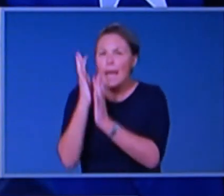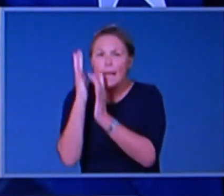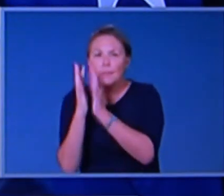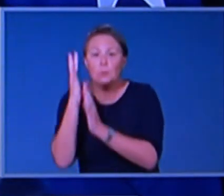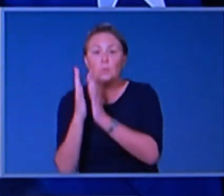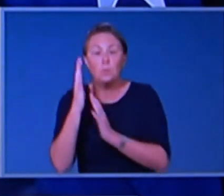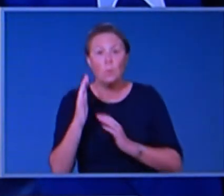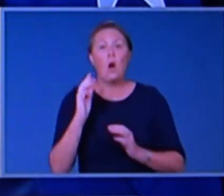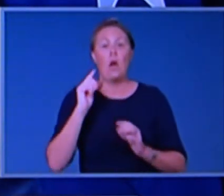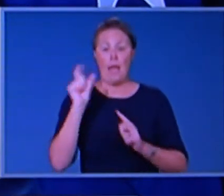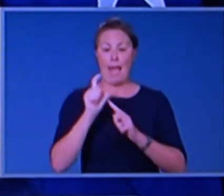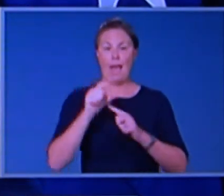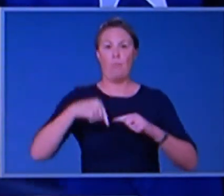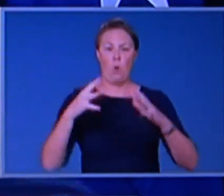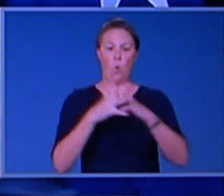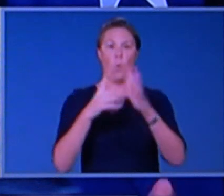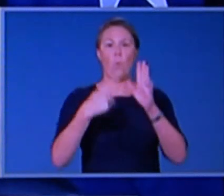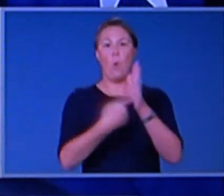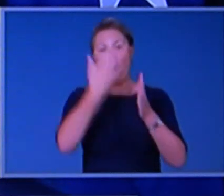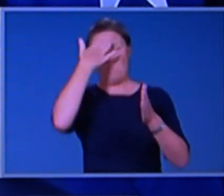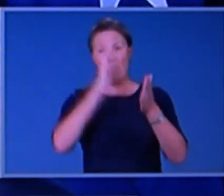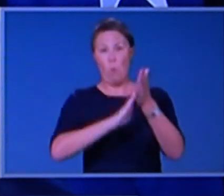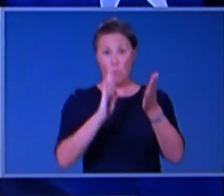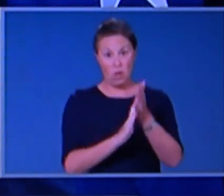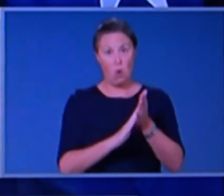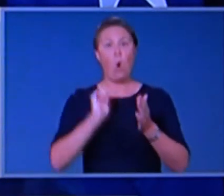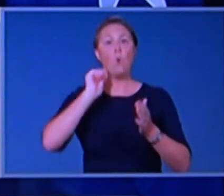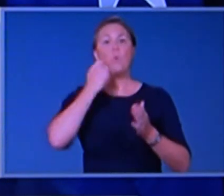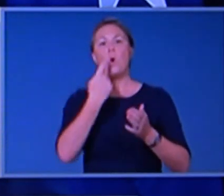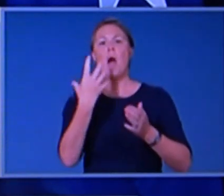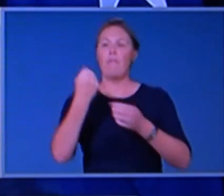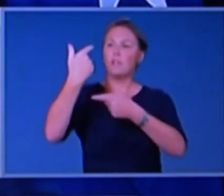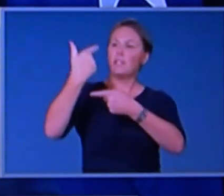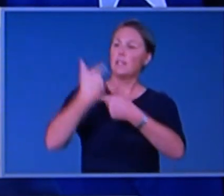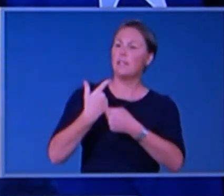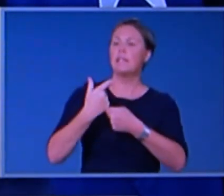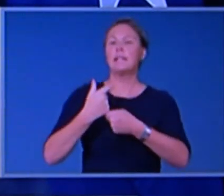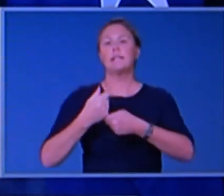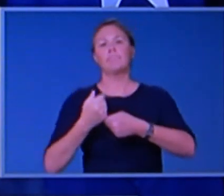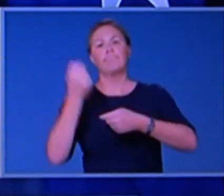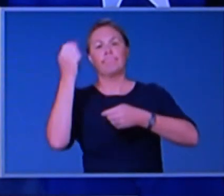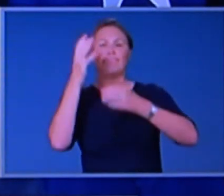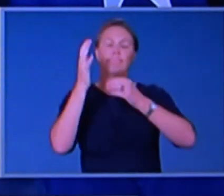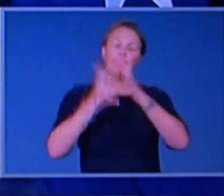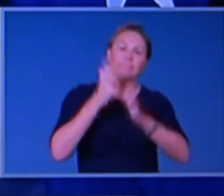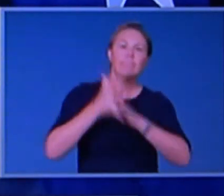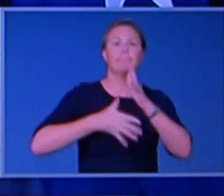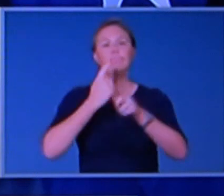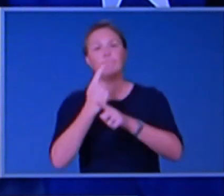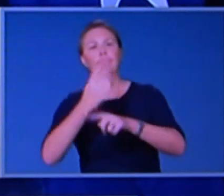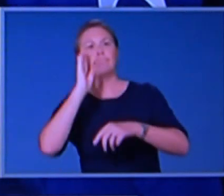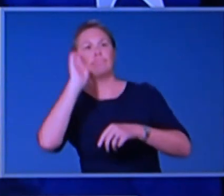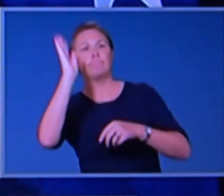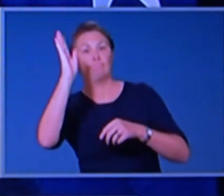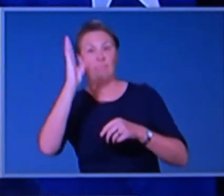telecast around the country, is an opportunity for all of us to gather as our nation remembers its fallen and its heroes